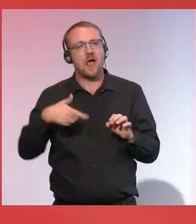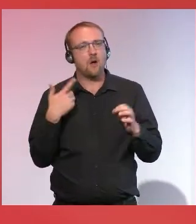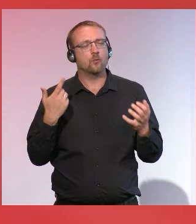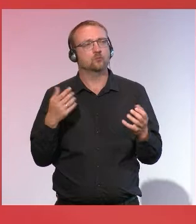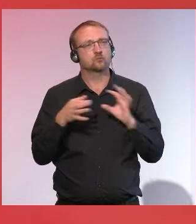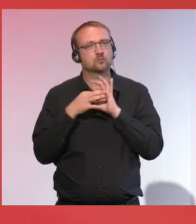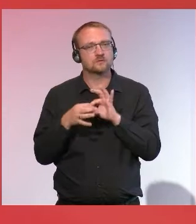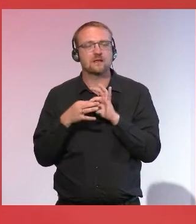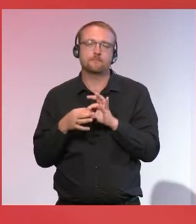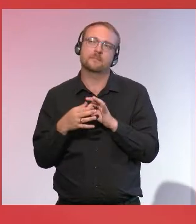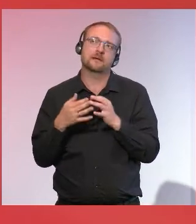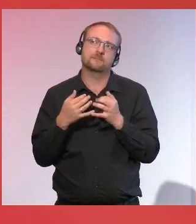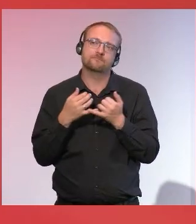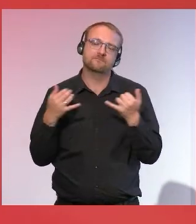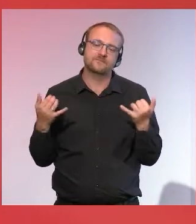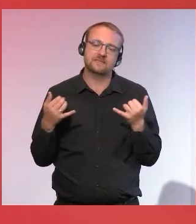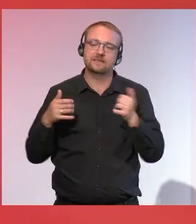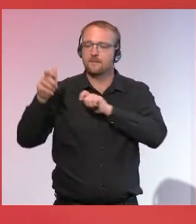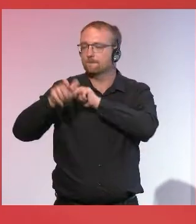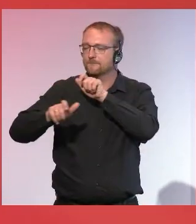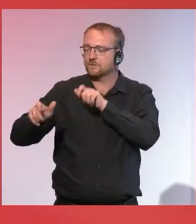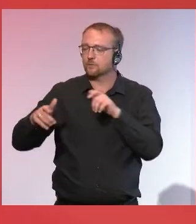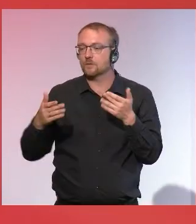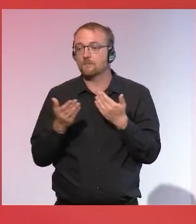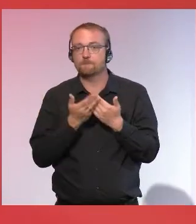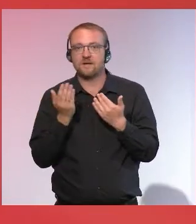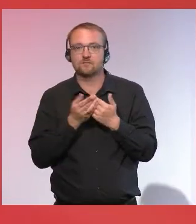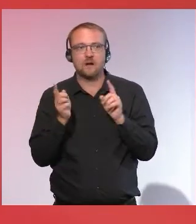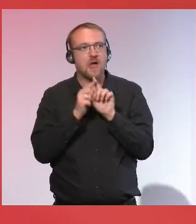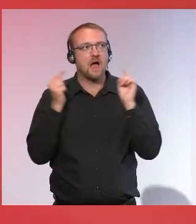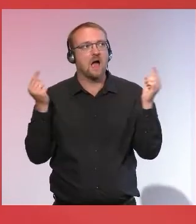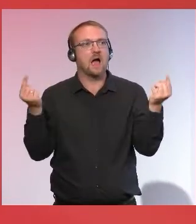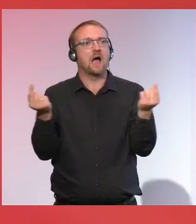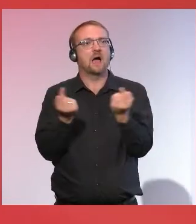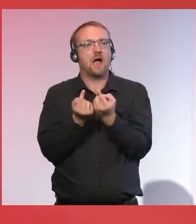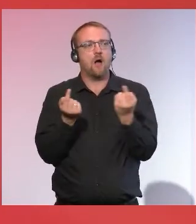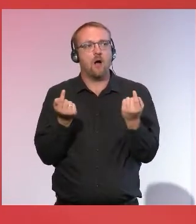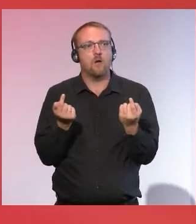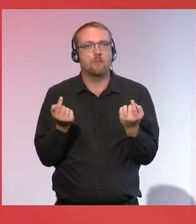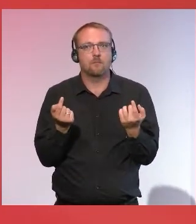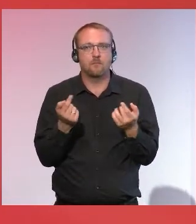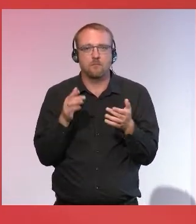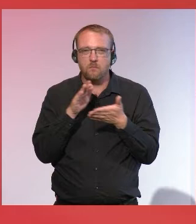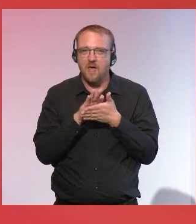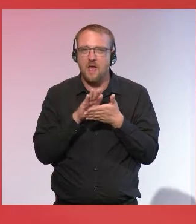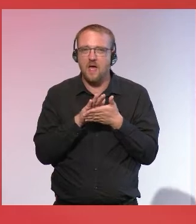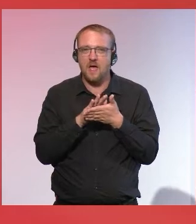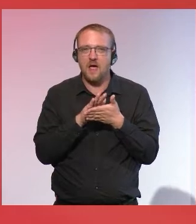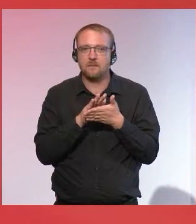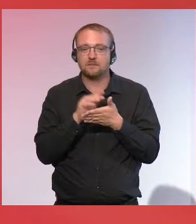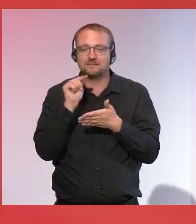there's more transmission of infectious diseases like flu, like we've seen with corona, for example. But the